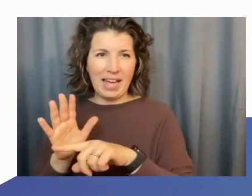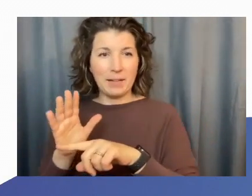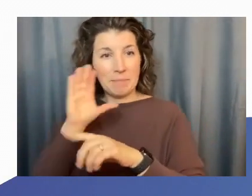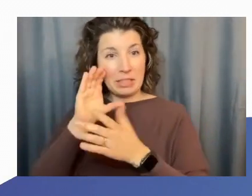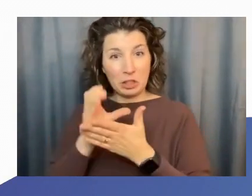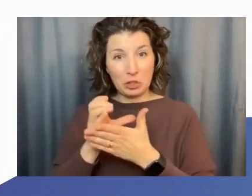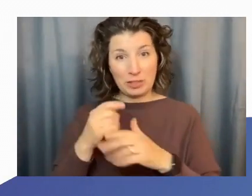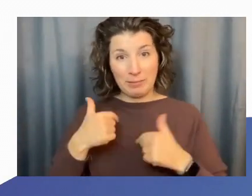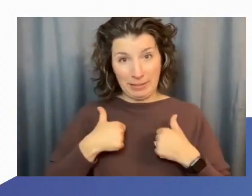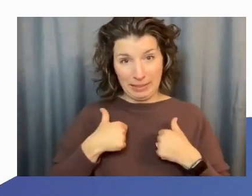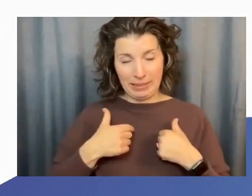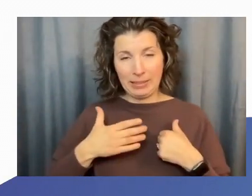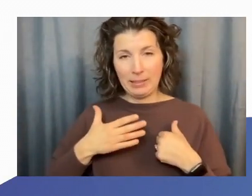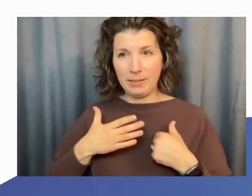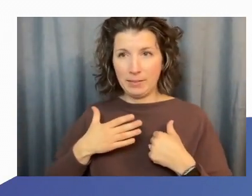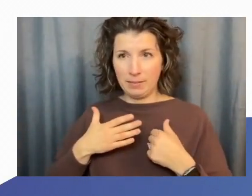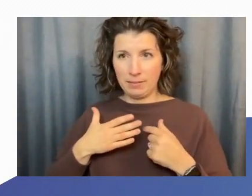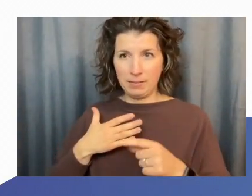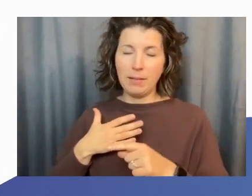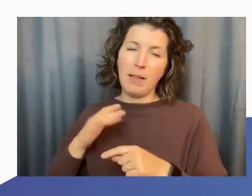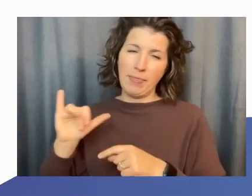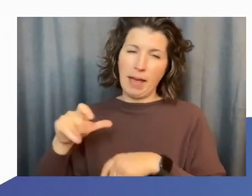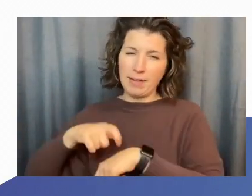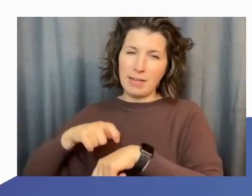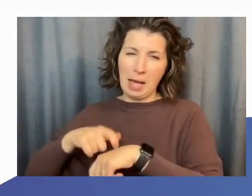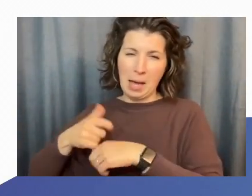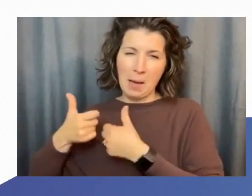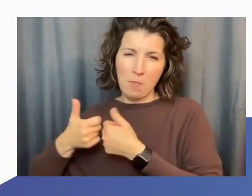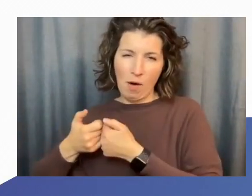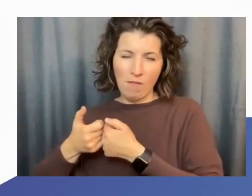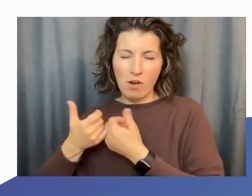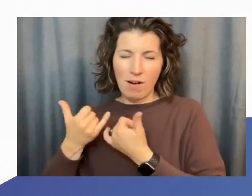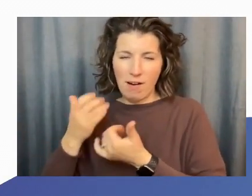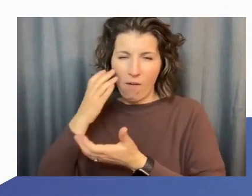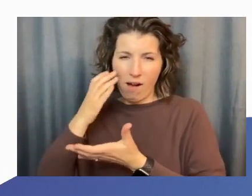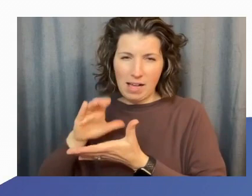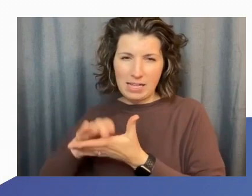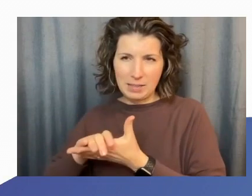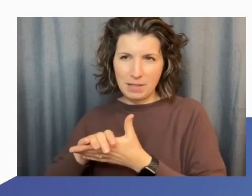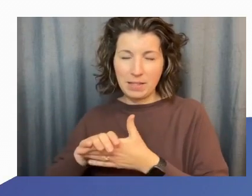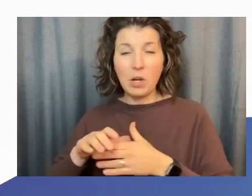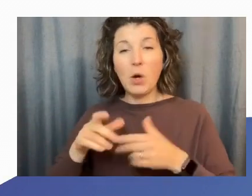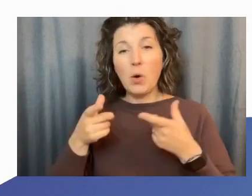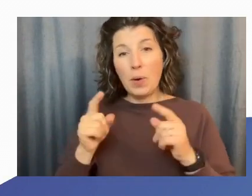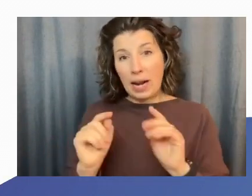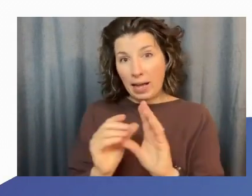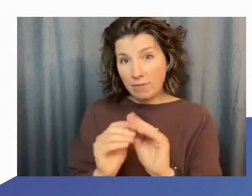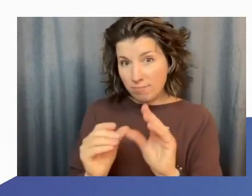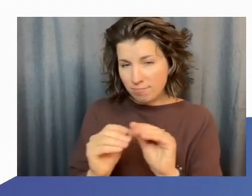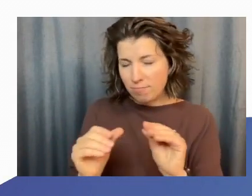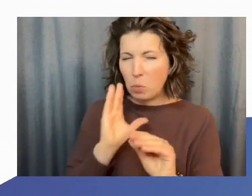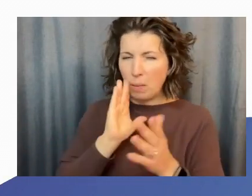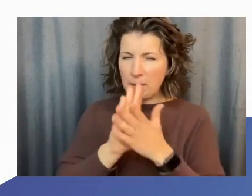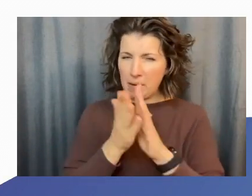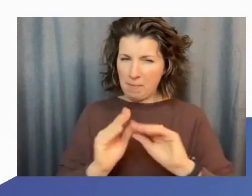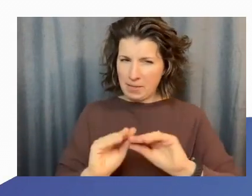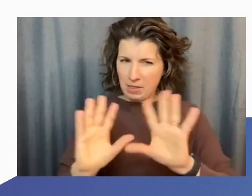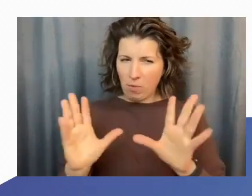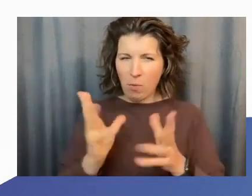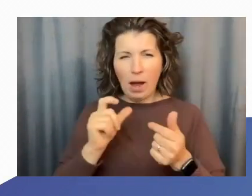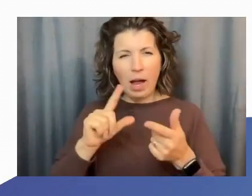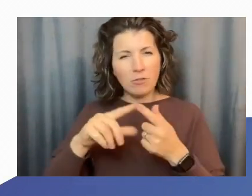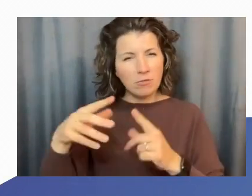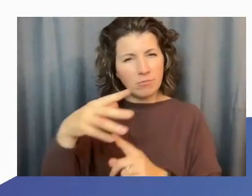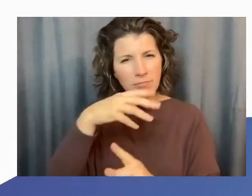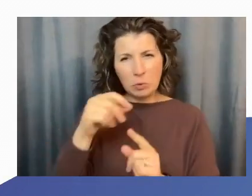and my husband, well, then boyfriend. And as I tell the story, it'll be clear, but I just wanted to give context to